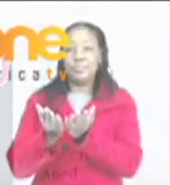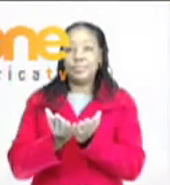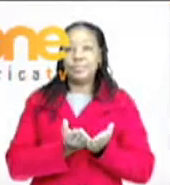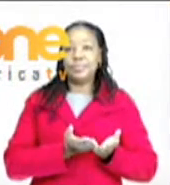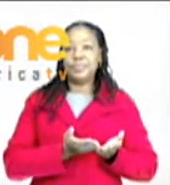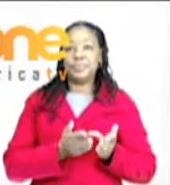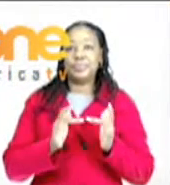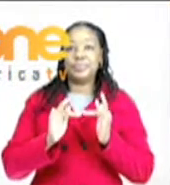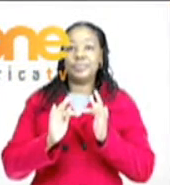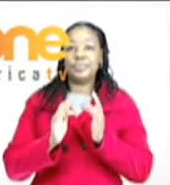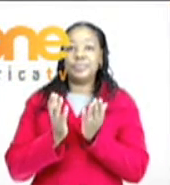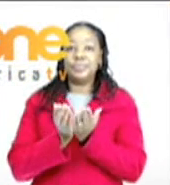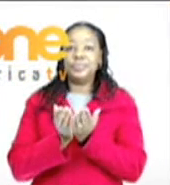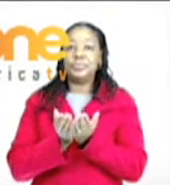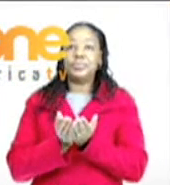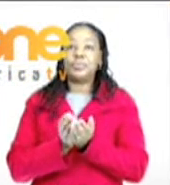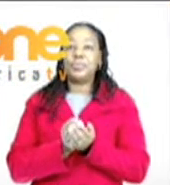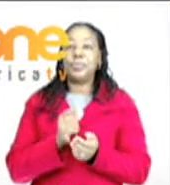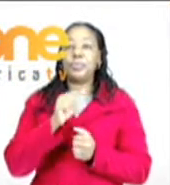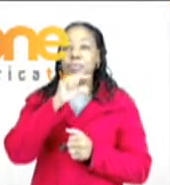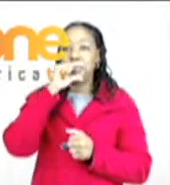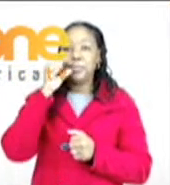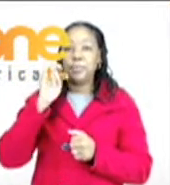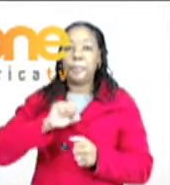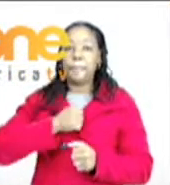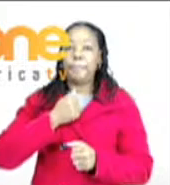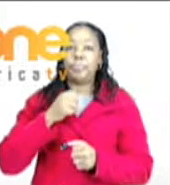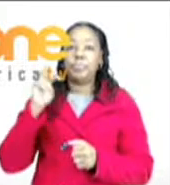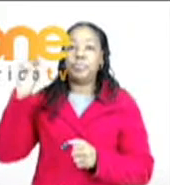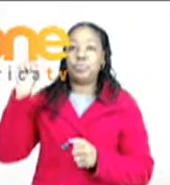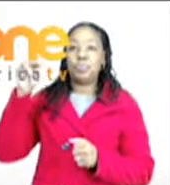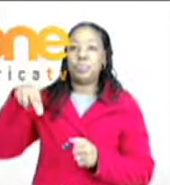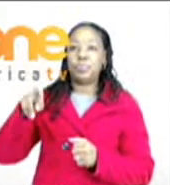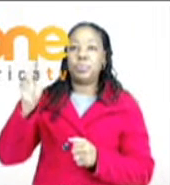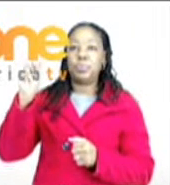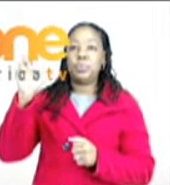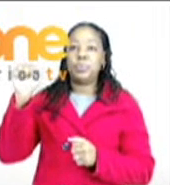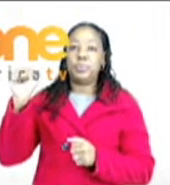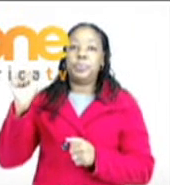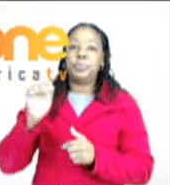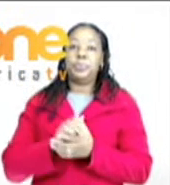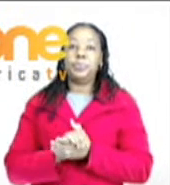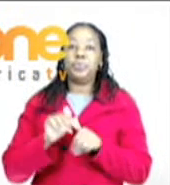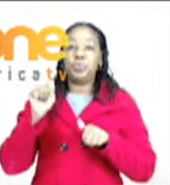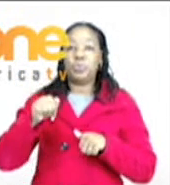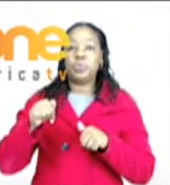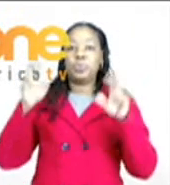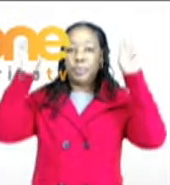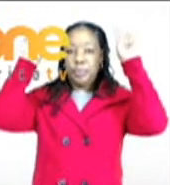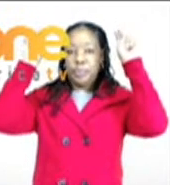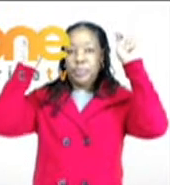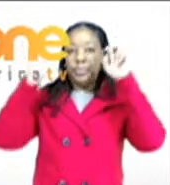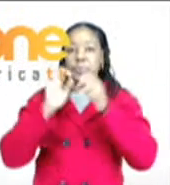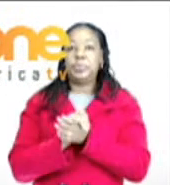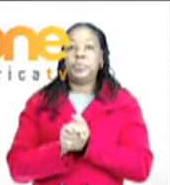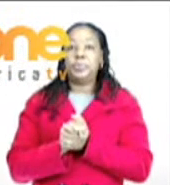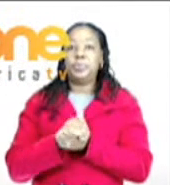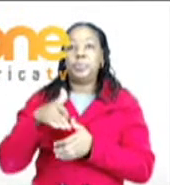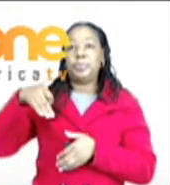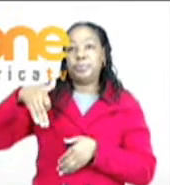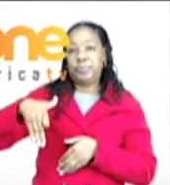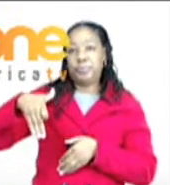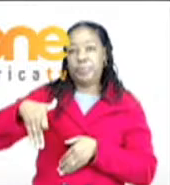Welcome to My Zone Online School. My name is Teacher Netsai. Our theme today is